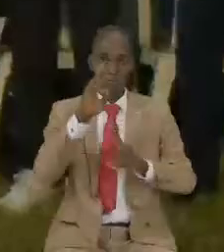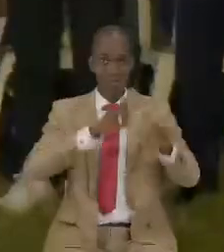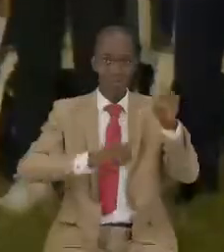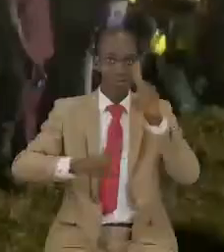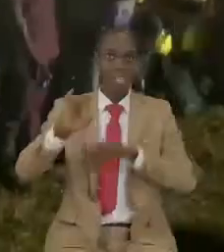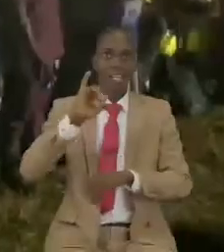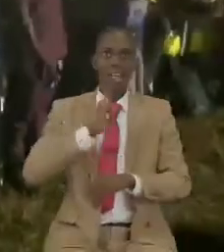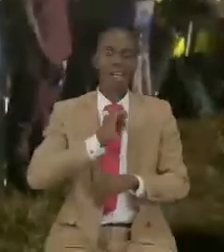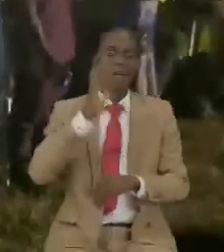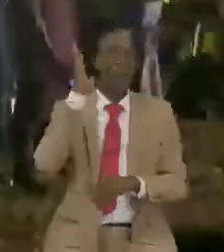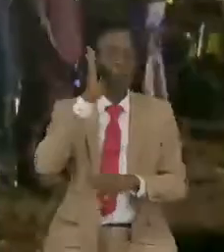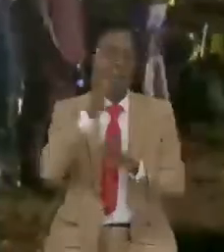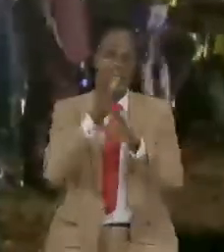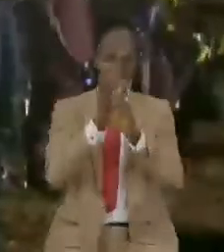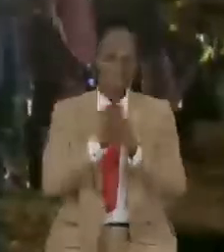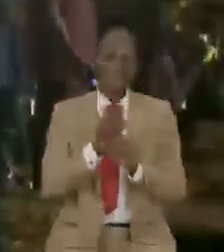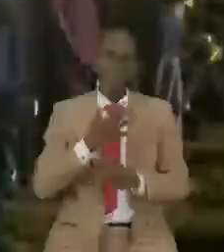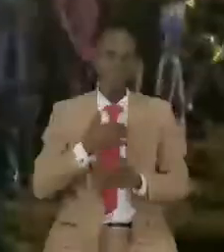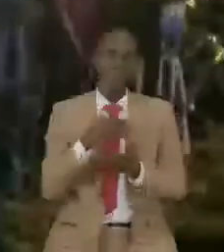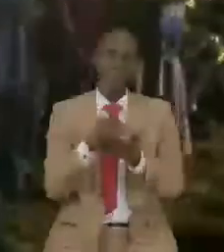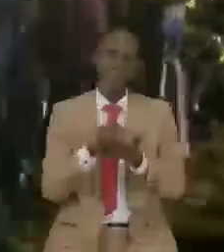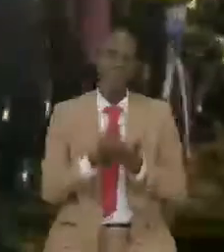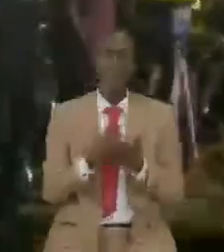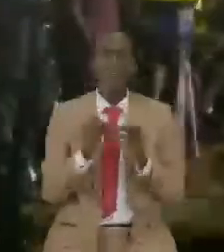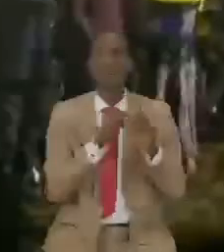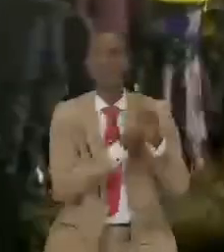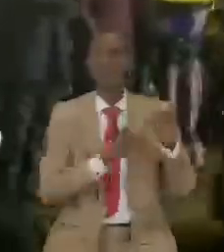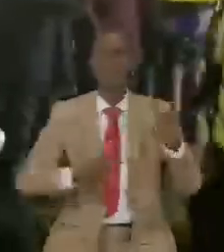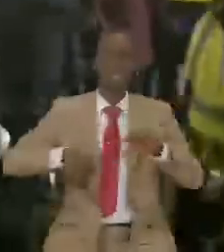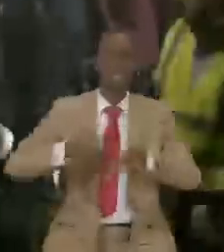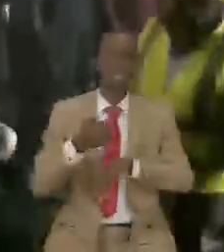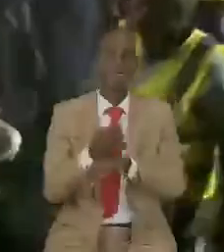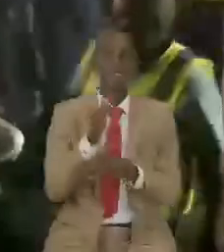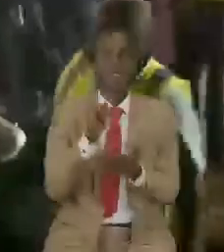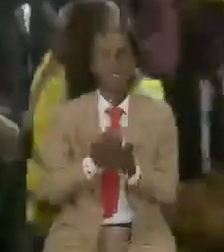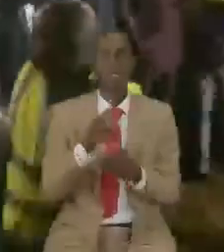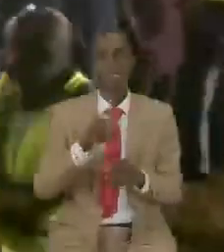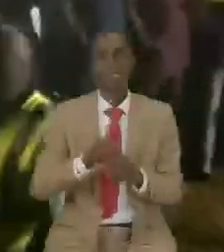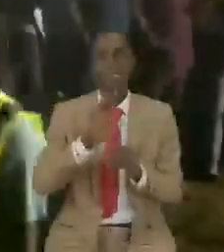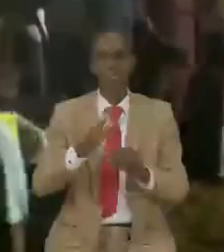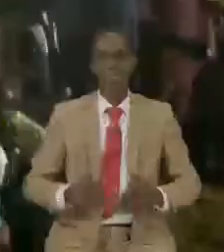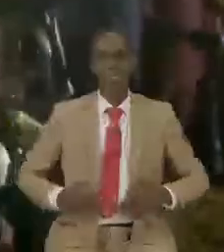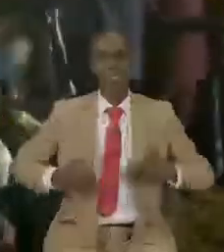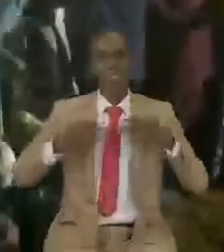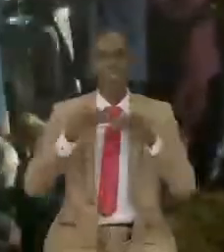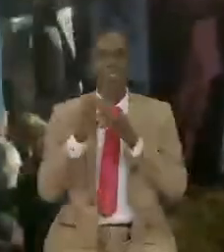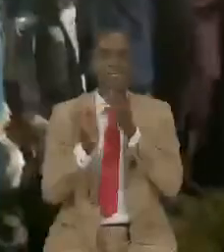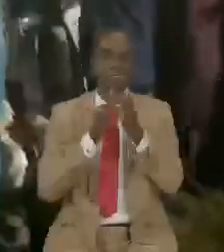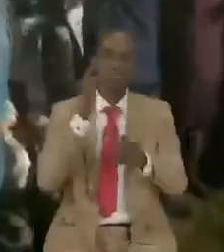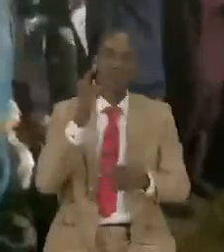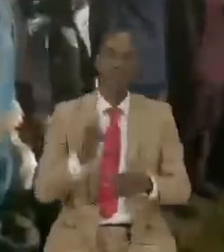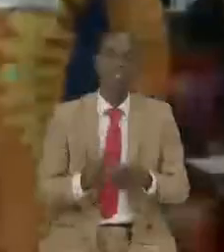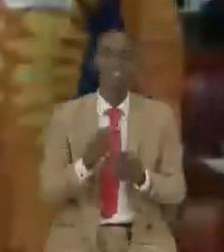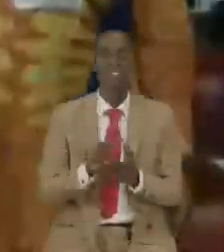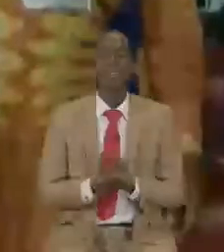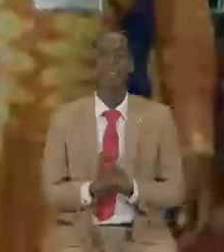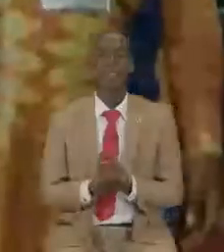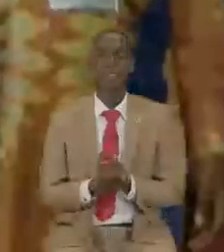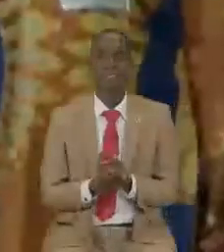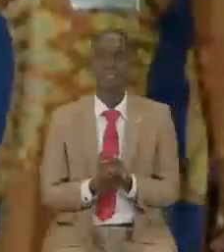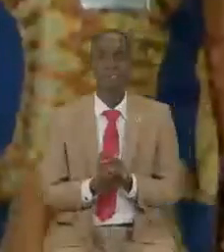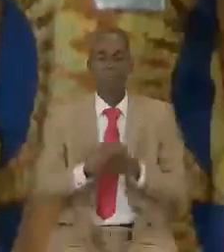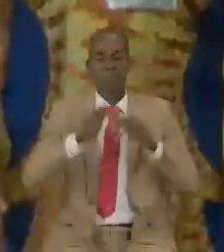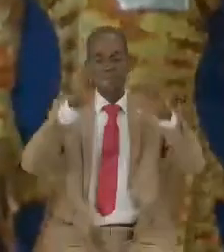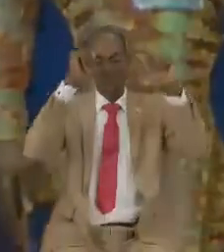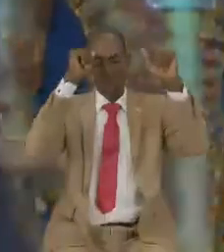well. The Lord confirmed that in your life in Jesus' name.